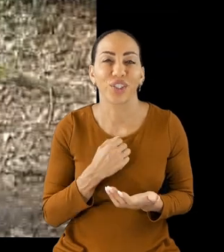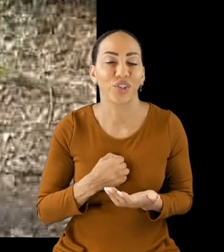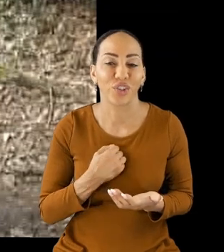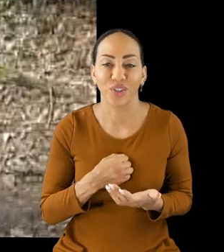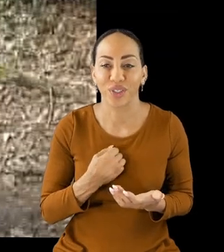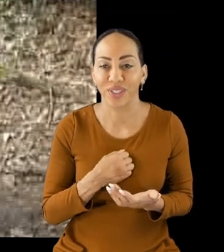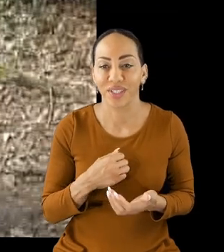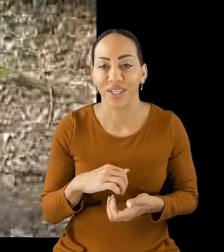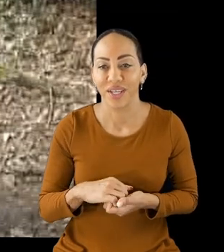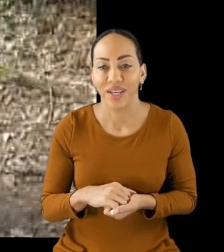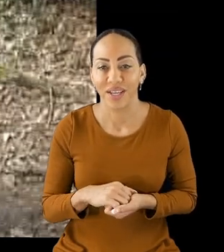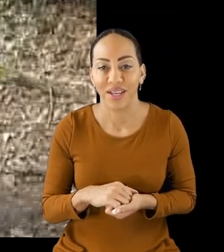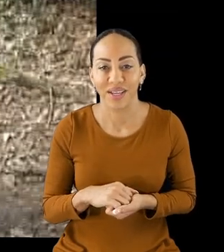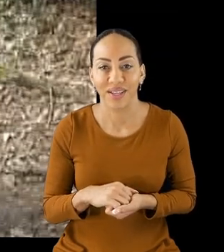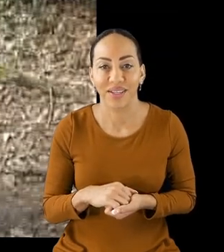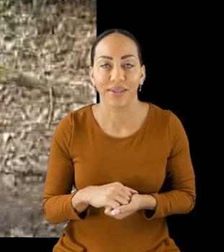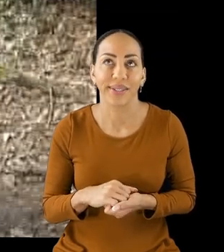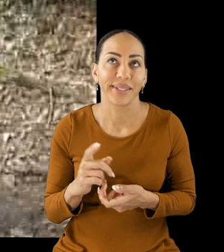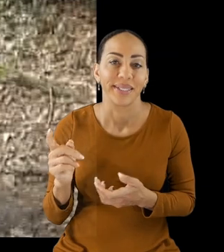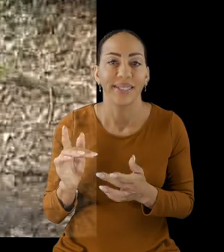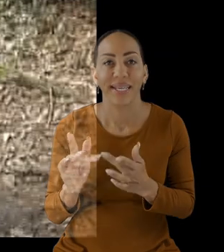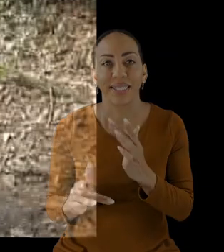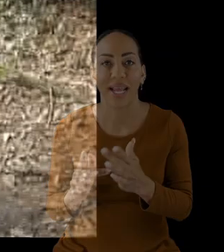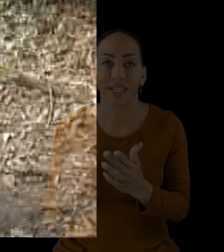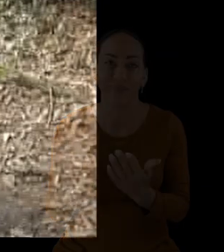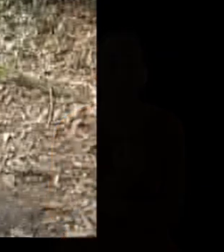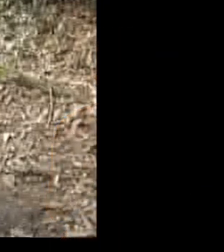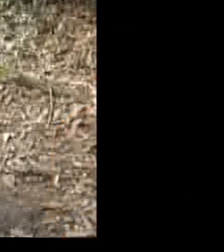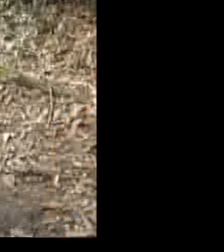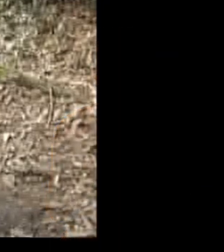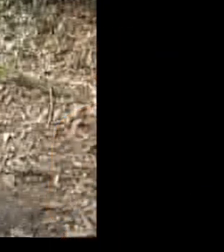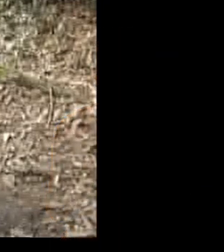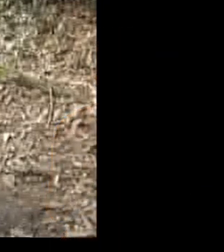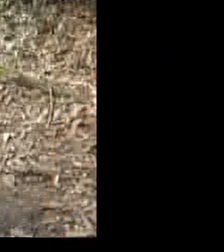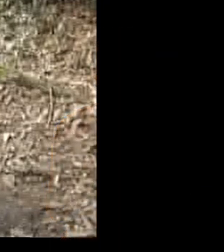Okay, sorry. Thanks, Global Protect, for that. Okay, hang on.